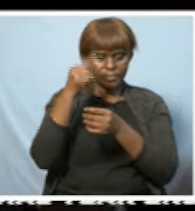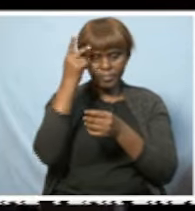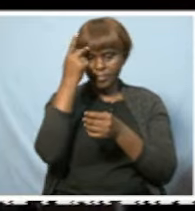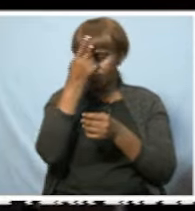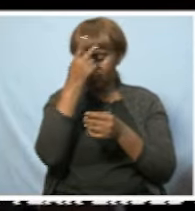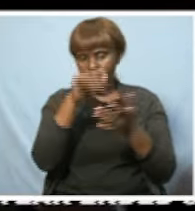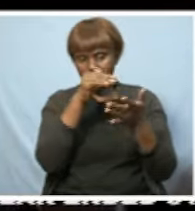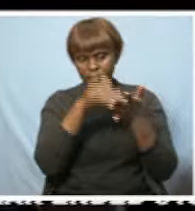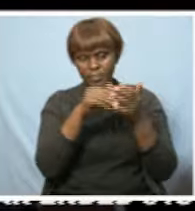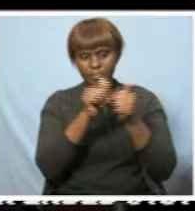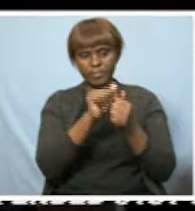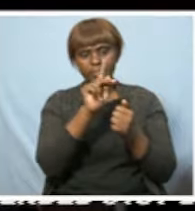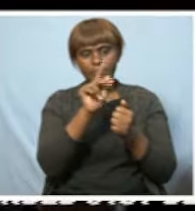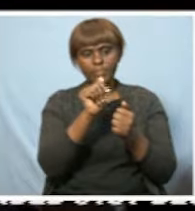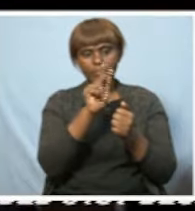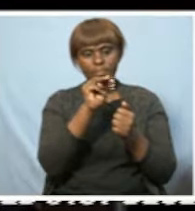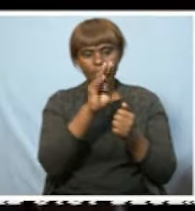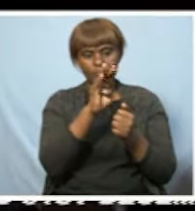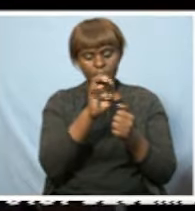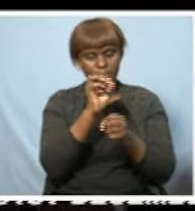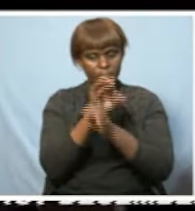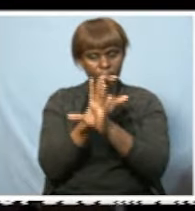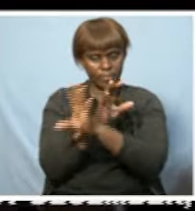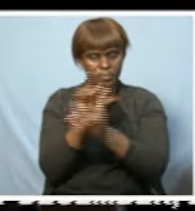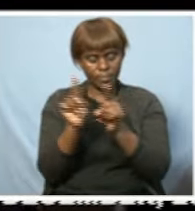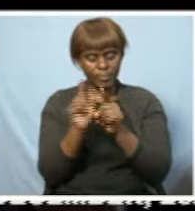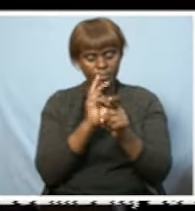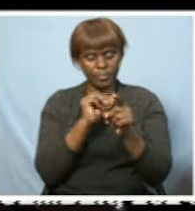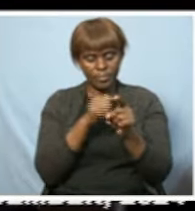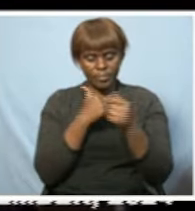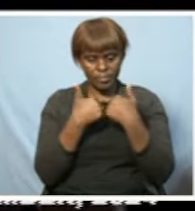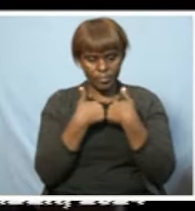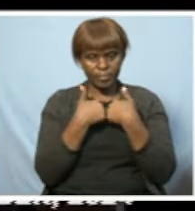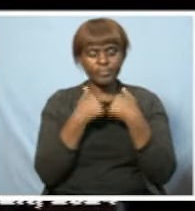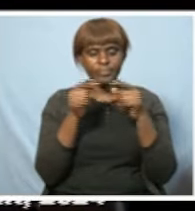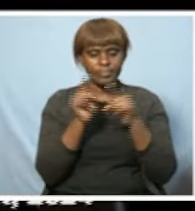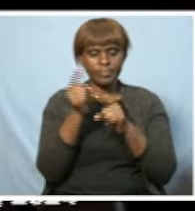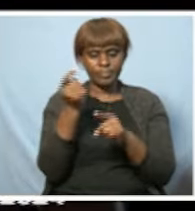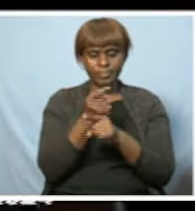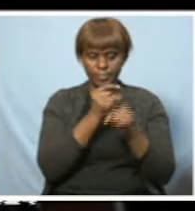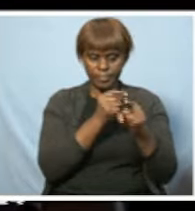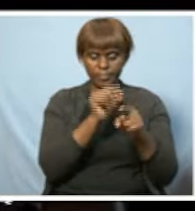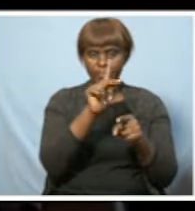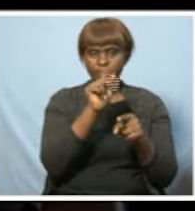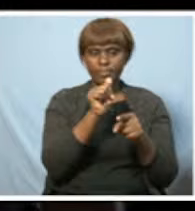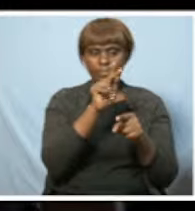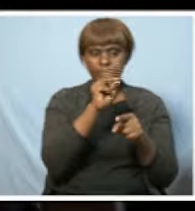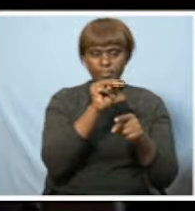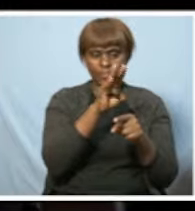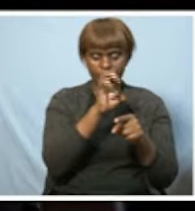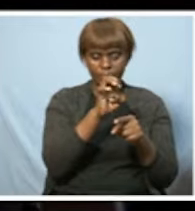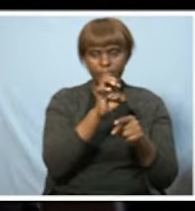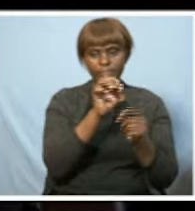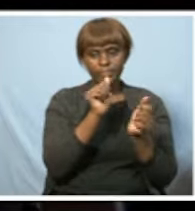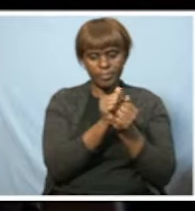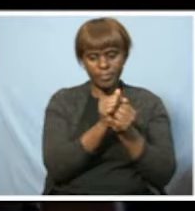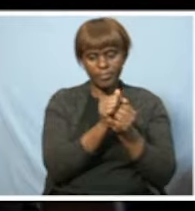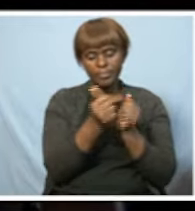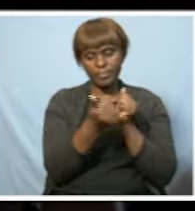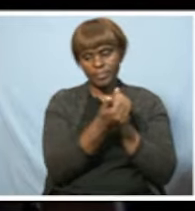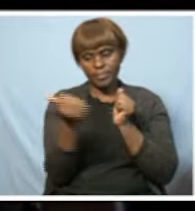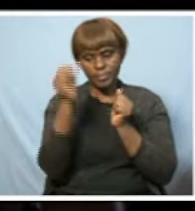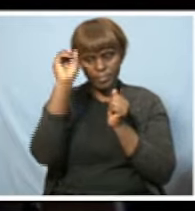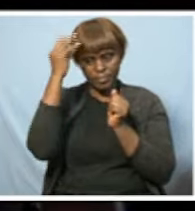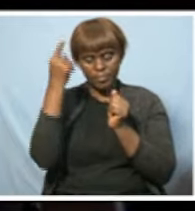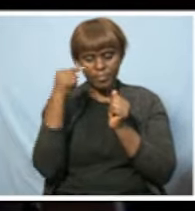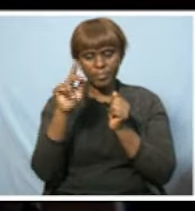and Kaumbwe available, and we had to pick a patient from Kaumbwe, and yet the ambulance for